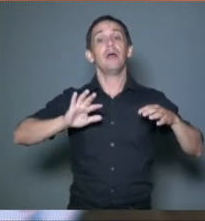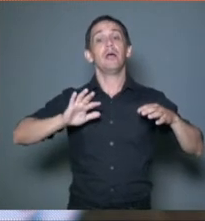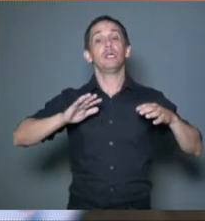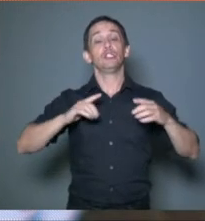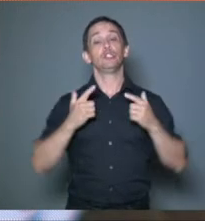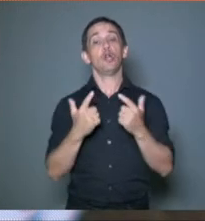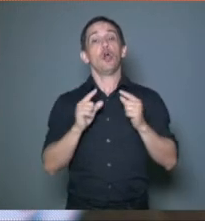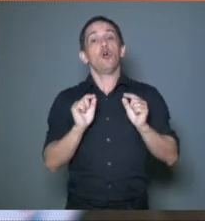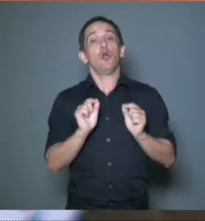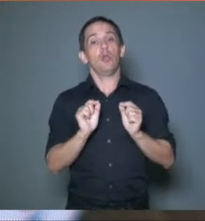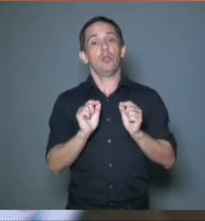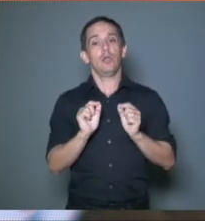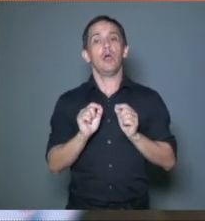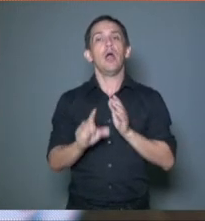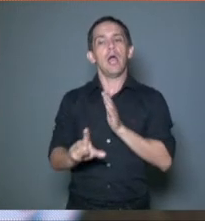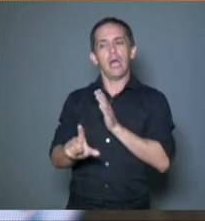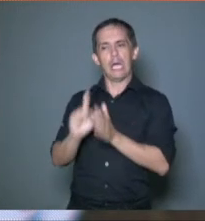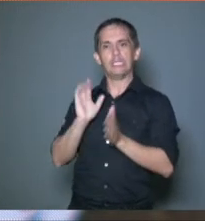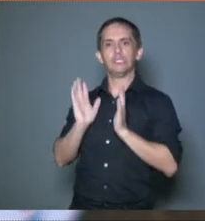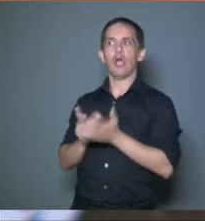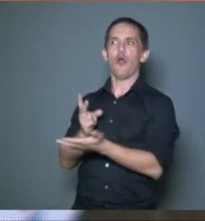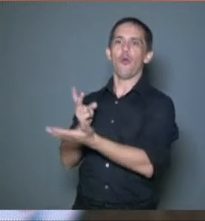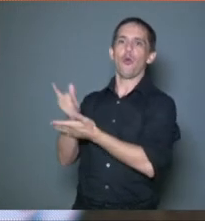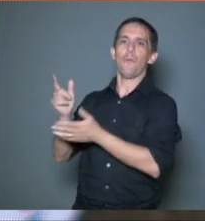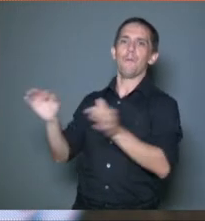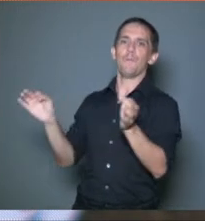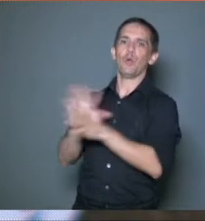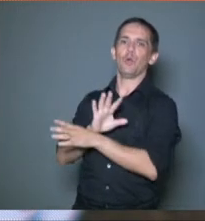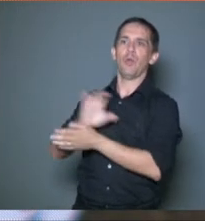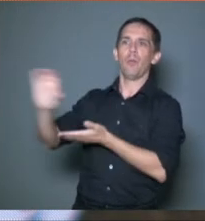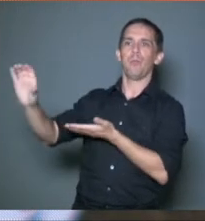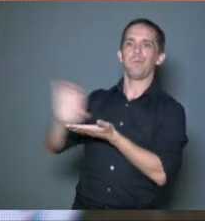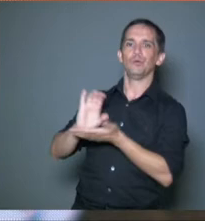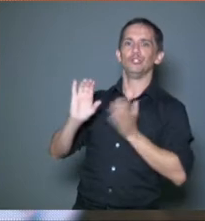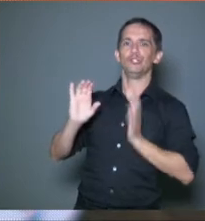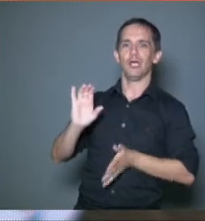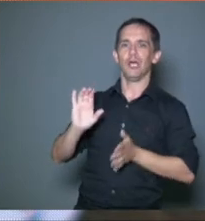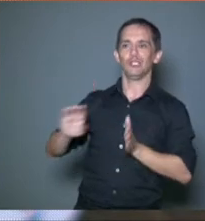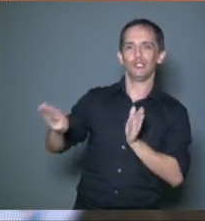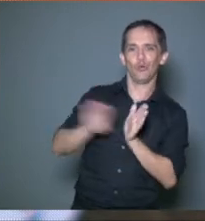shortage. Fortunately, CLC has acquired potassium for